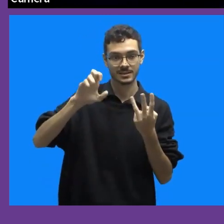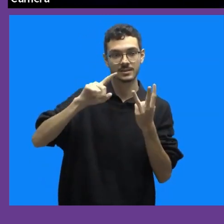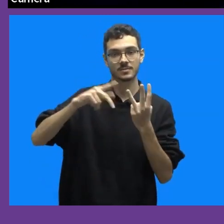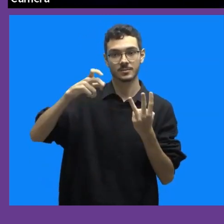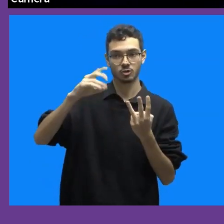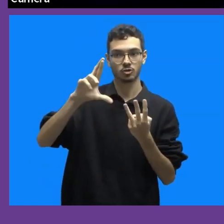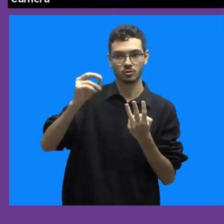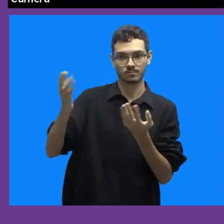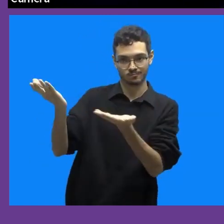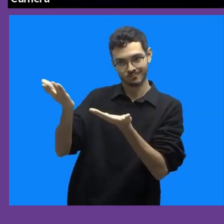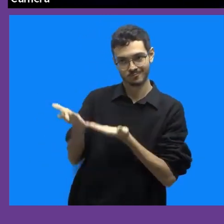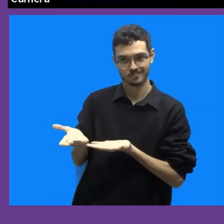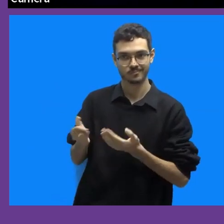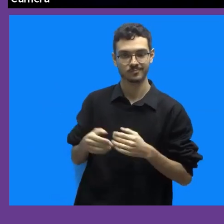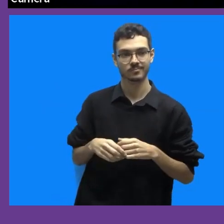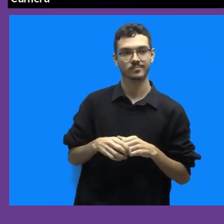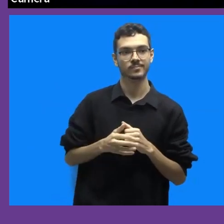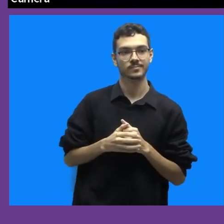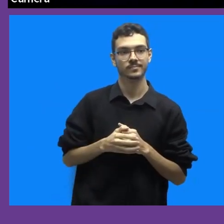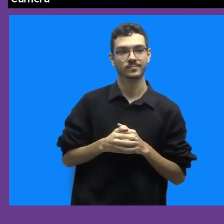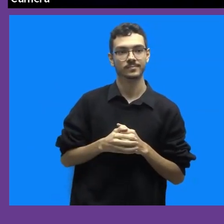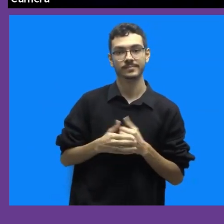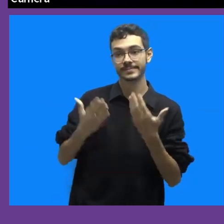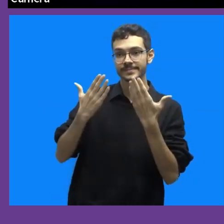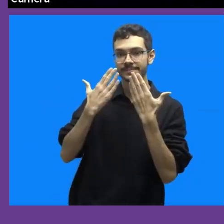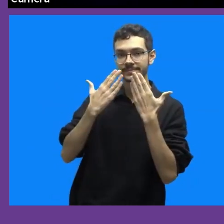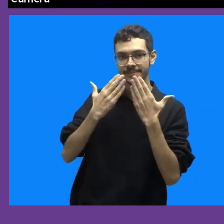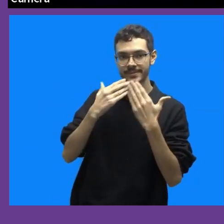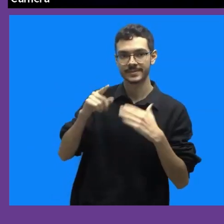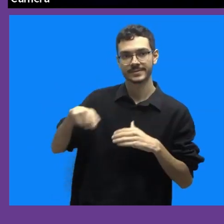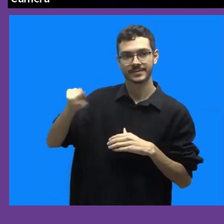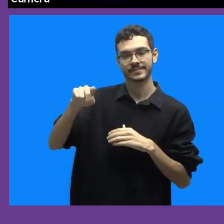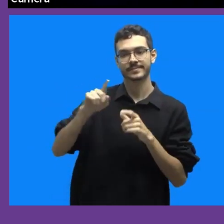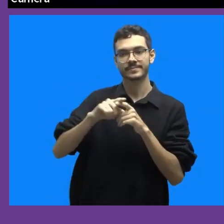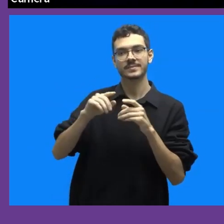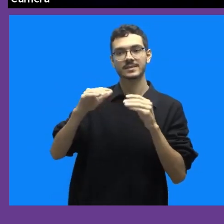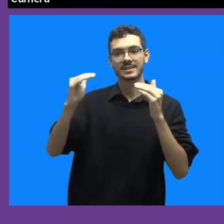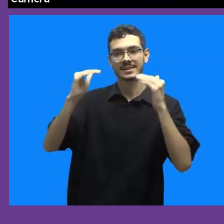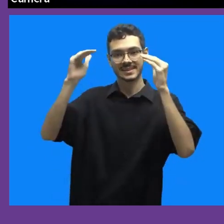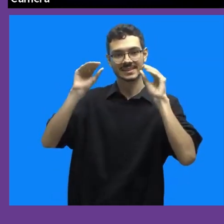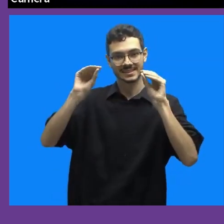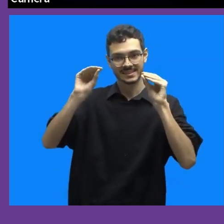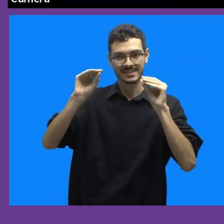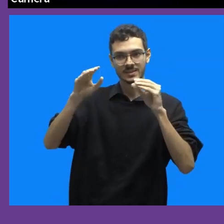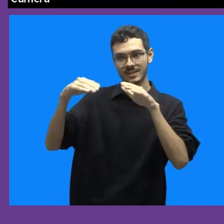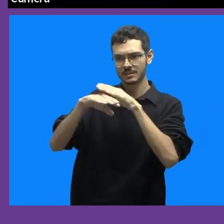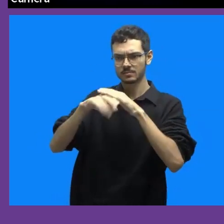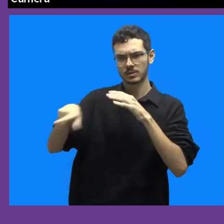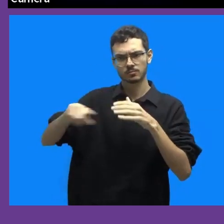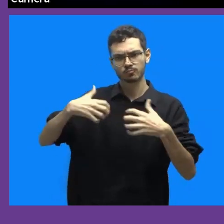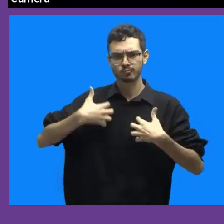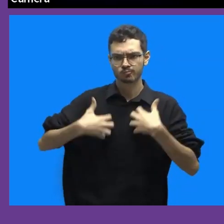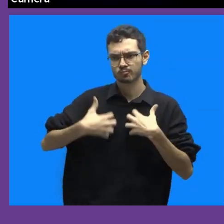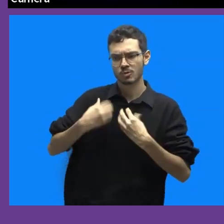So interesting ways to face accessibility in higher education, when again standardization, dialogue, commitment between the